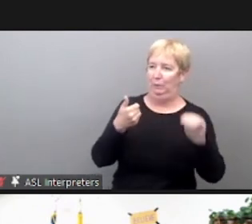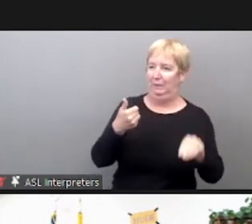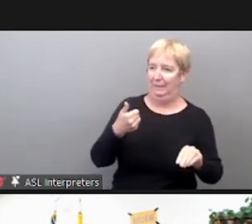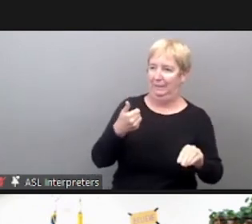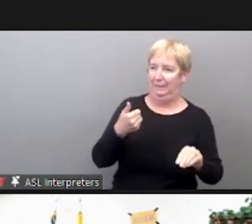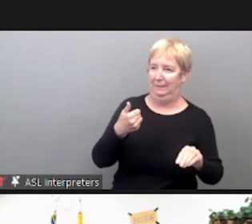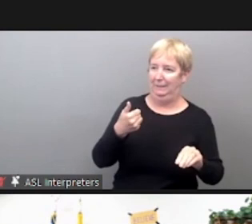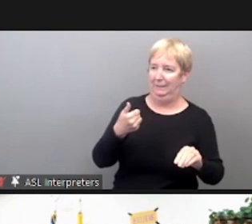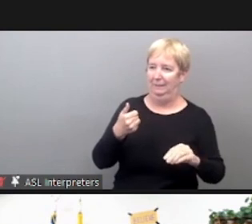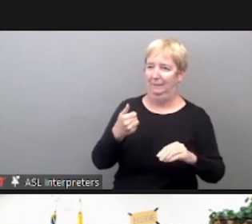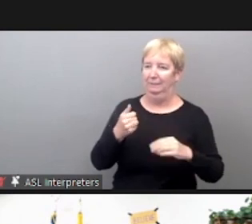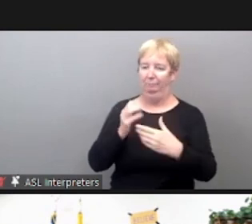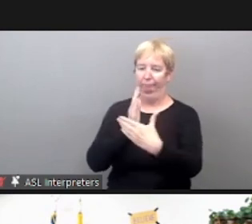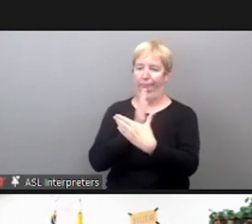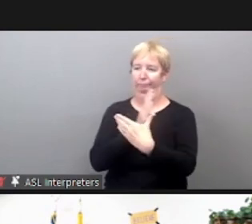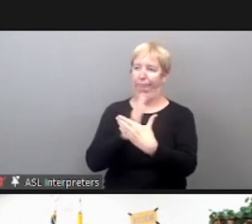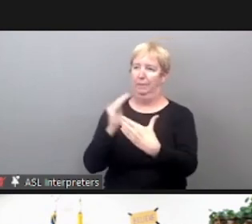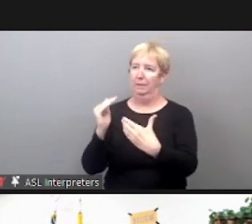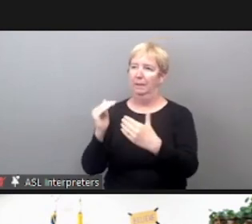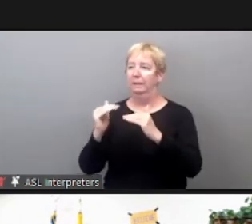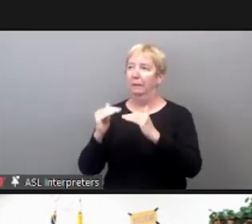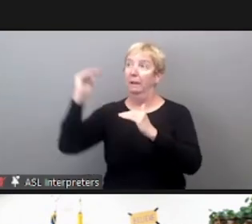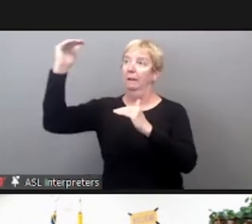because that's the